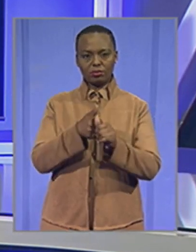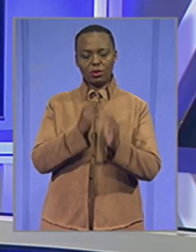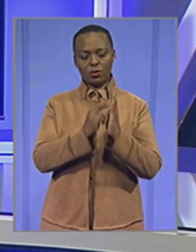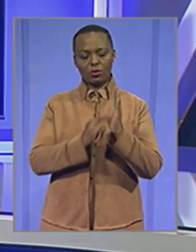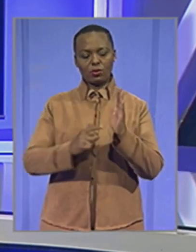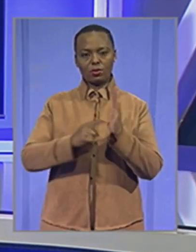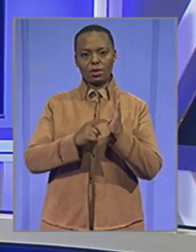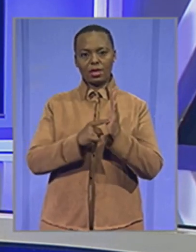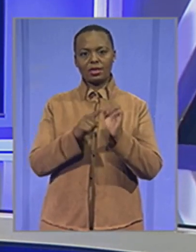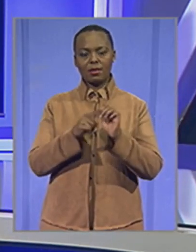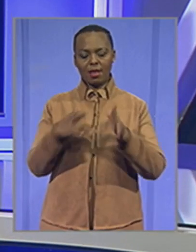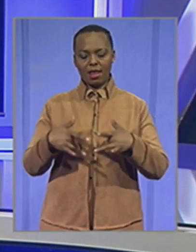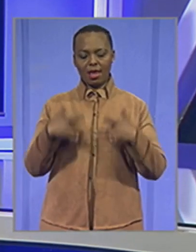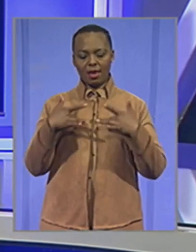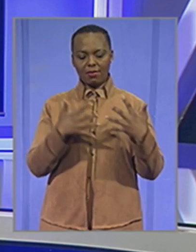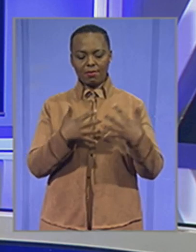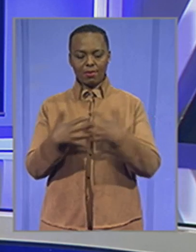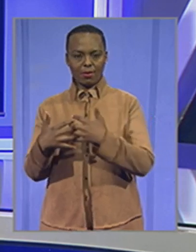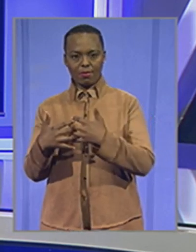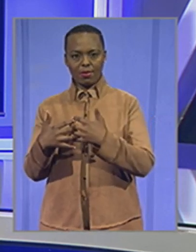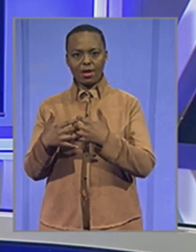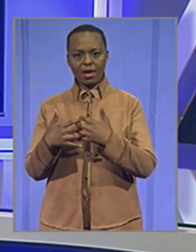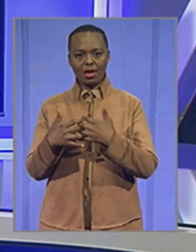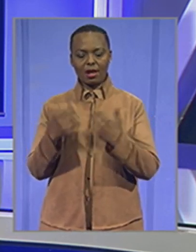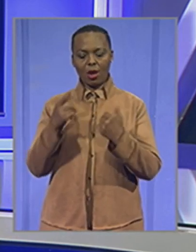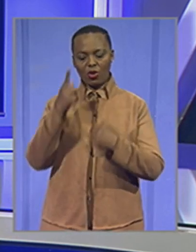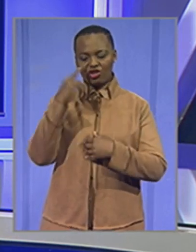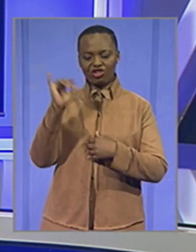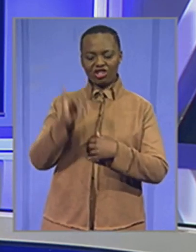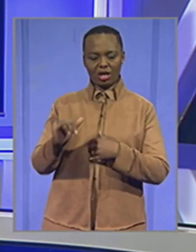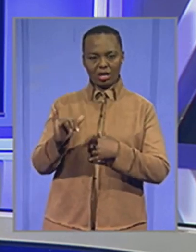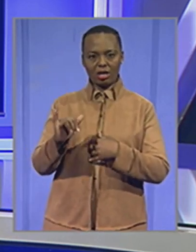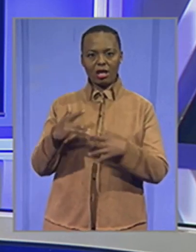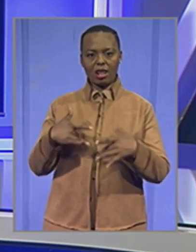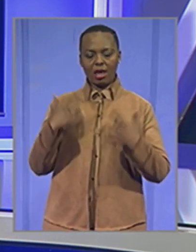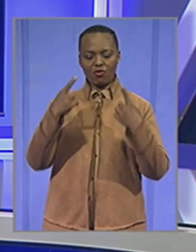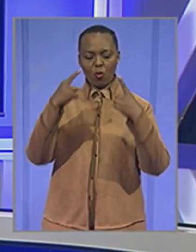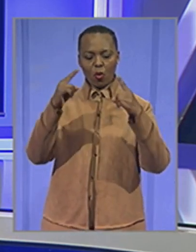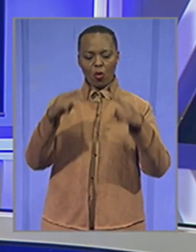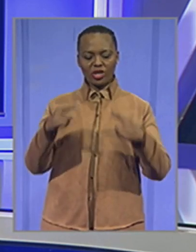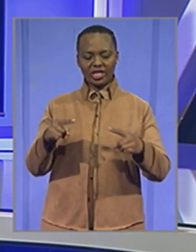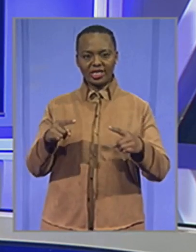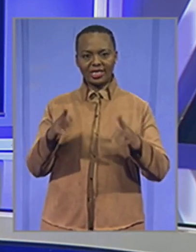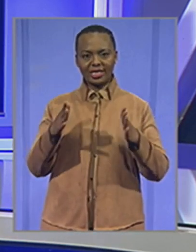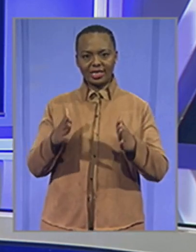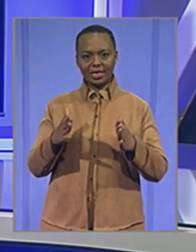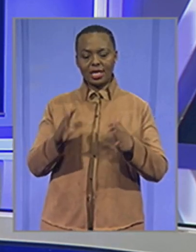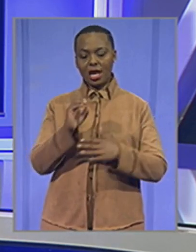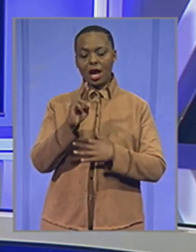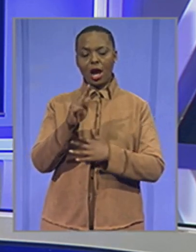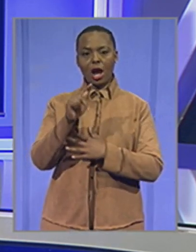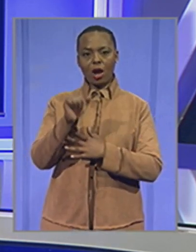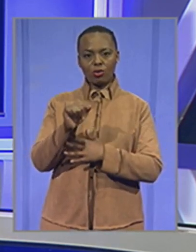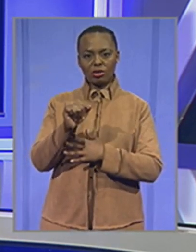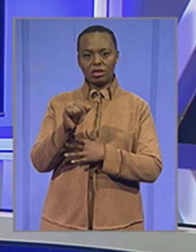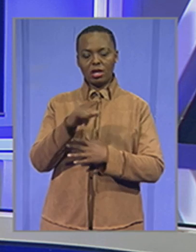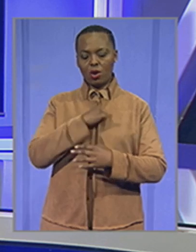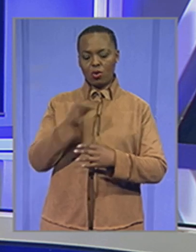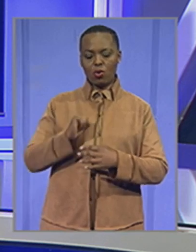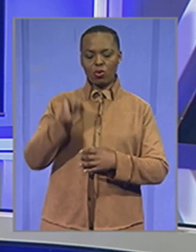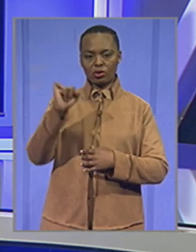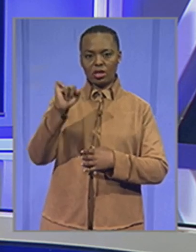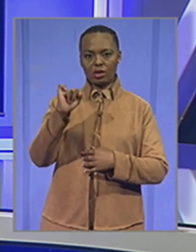a botshelo bo tlhoka go dirwa ka bonako. Se ke go ya ka mokgatlho wa baagi Auta ga mmogo le Federation ya badiri